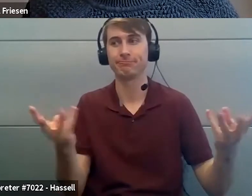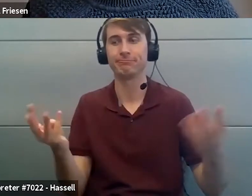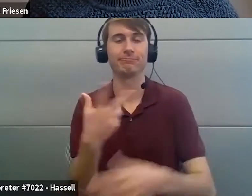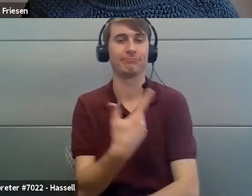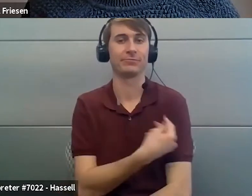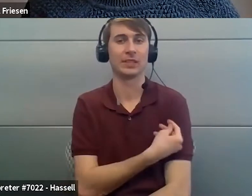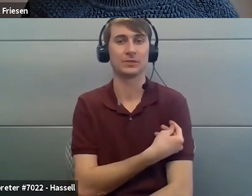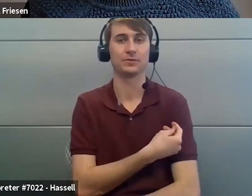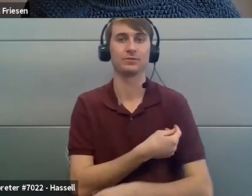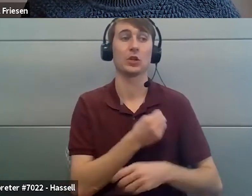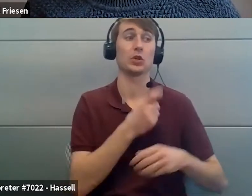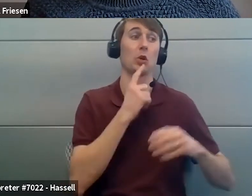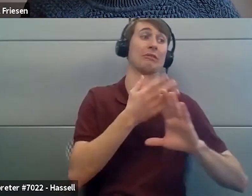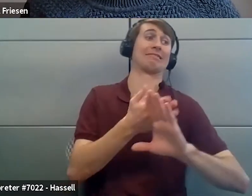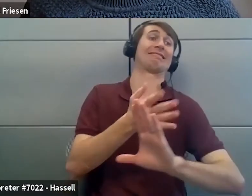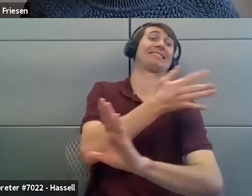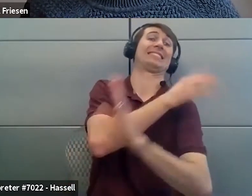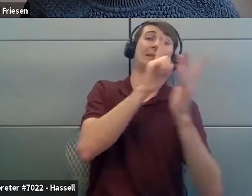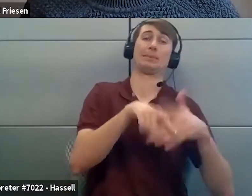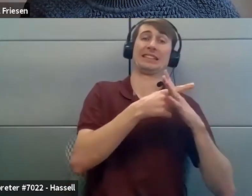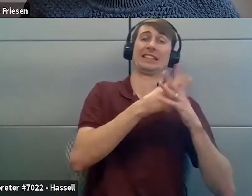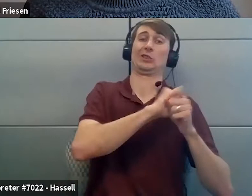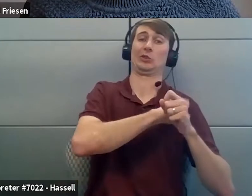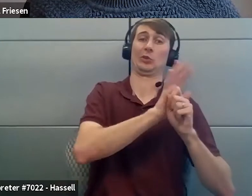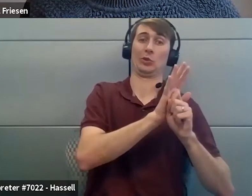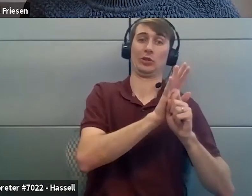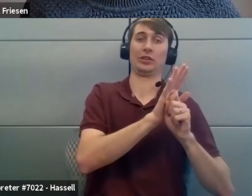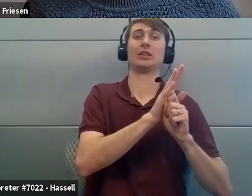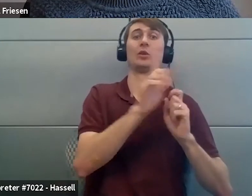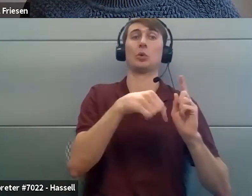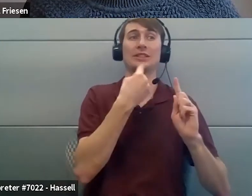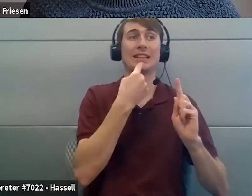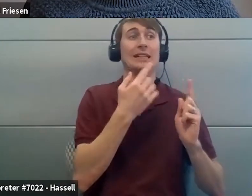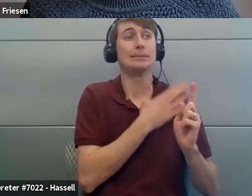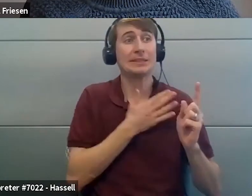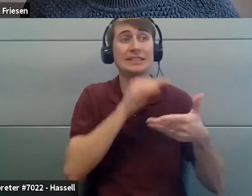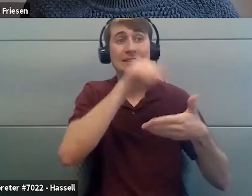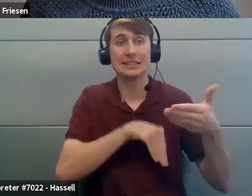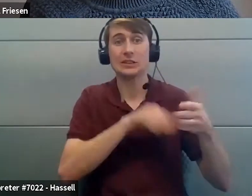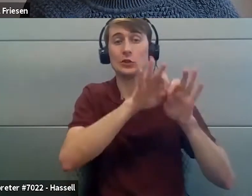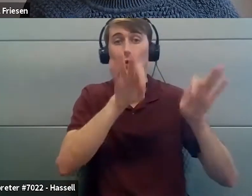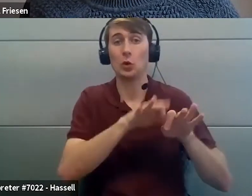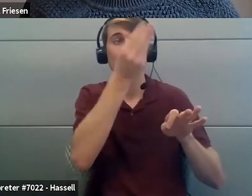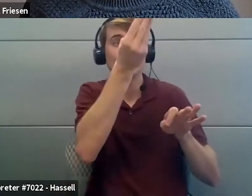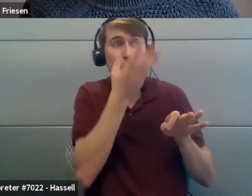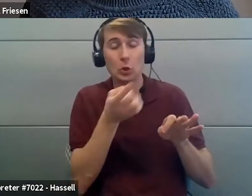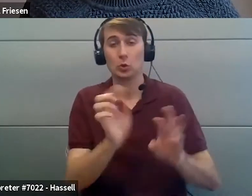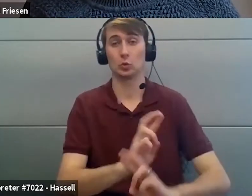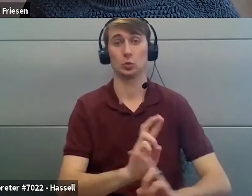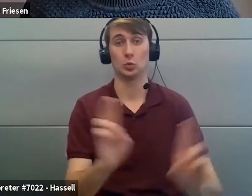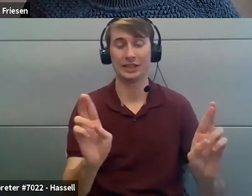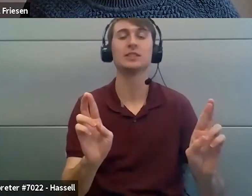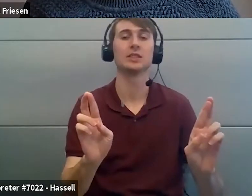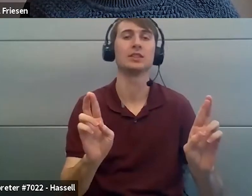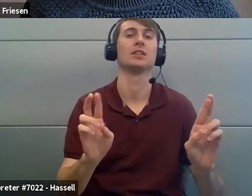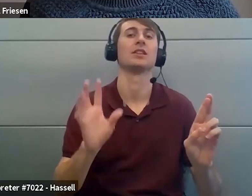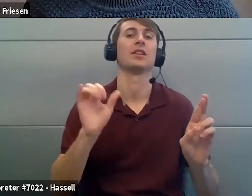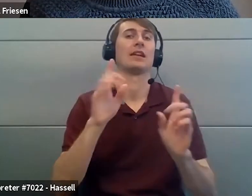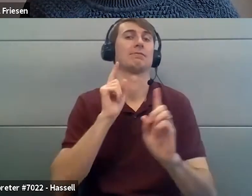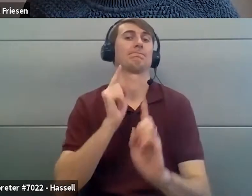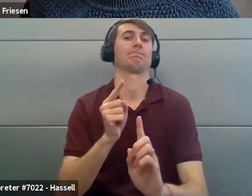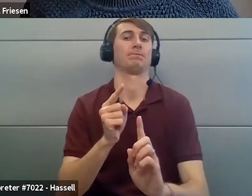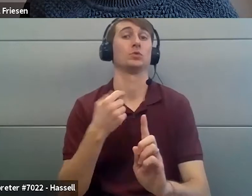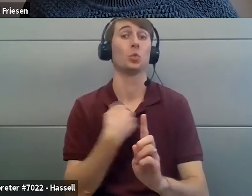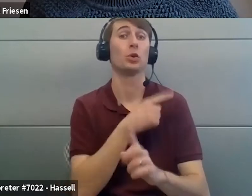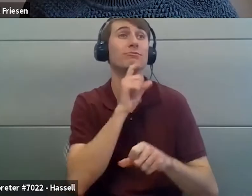consistently since the crisis began with respect to fill out the interest survey, let us know that you're ready for the vaccine. We are actually